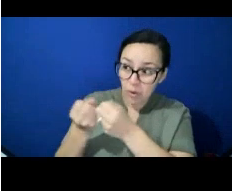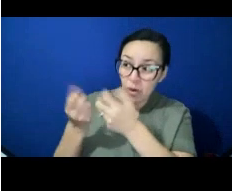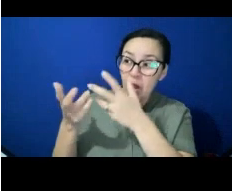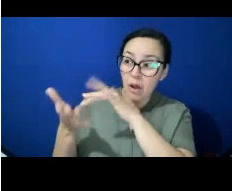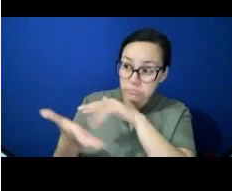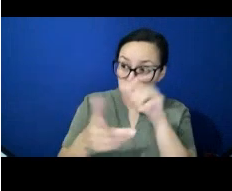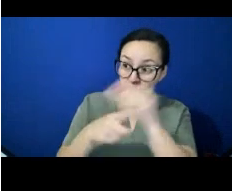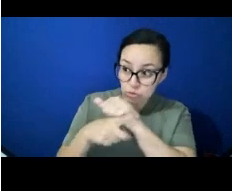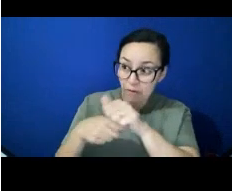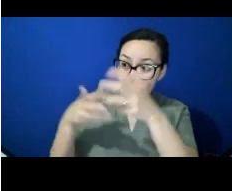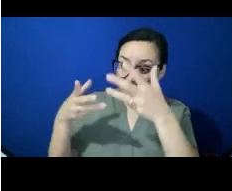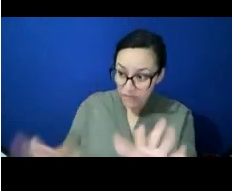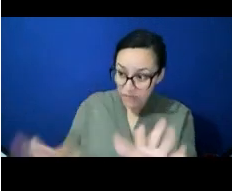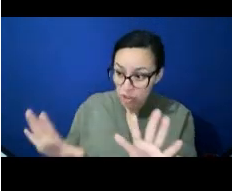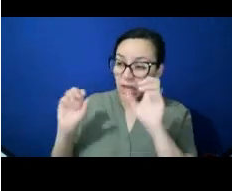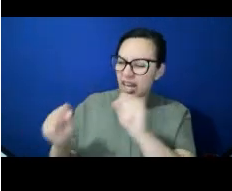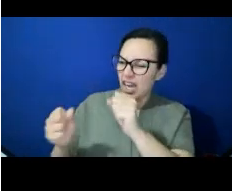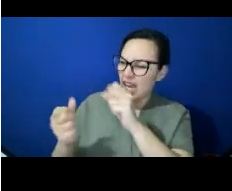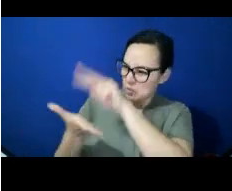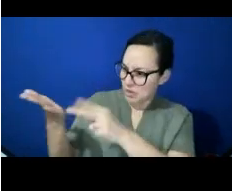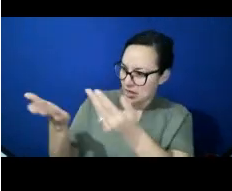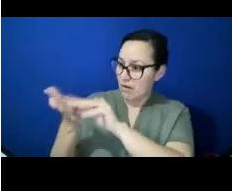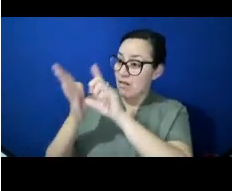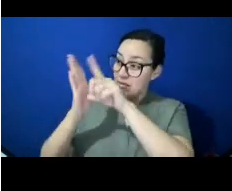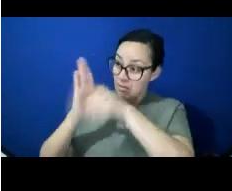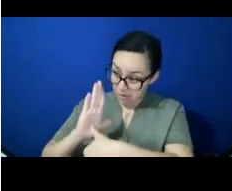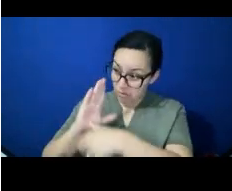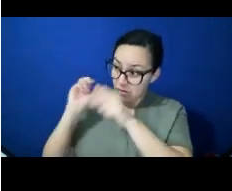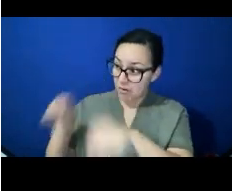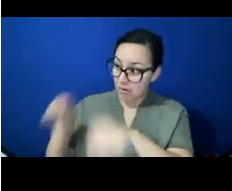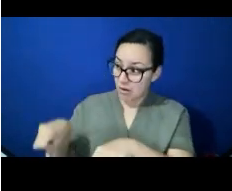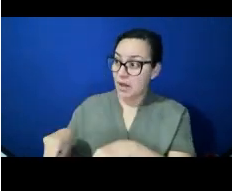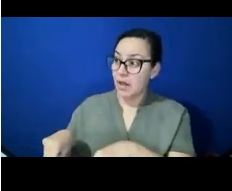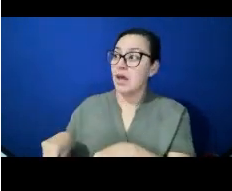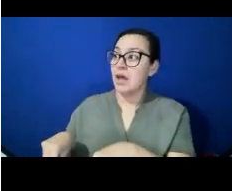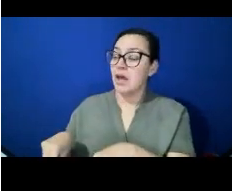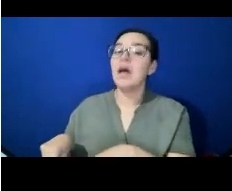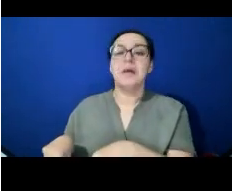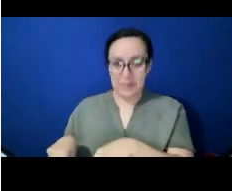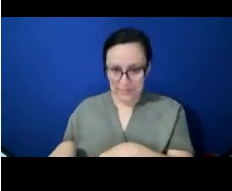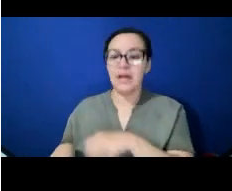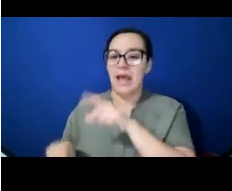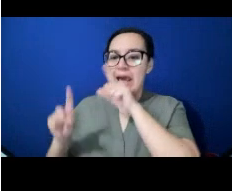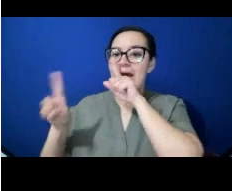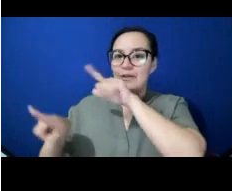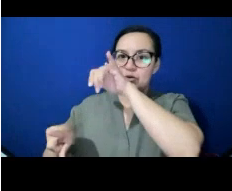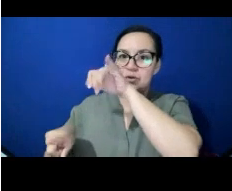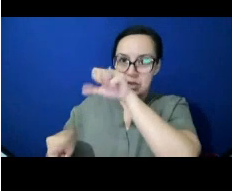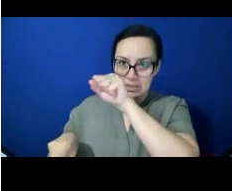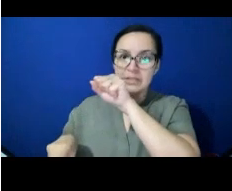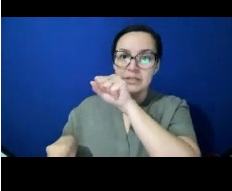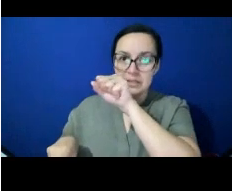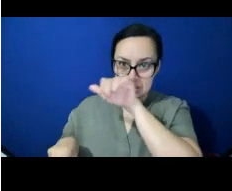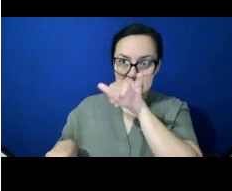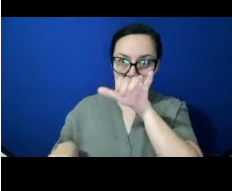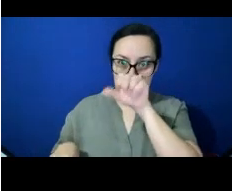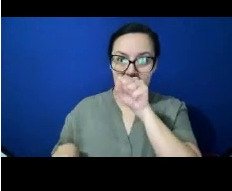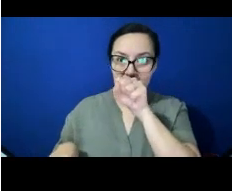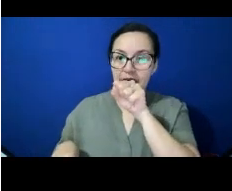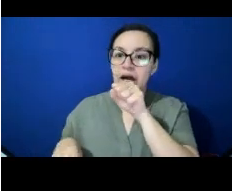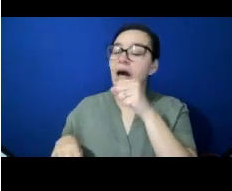Yes, that's correct. You can come back, you can review the information anytime you want. I